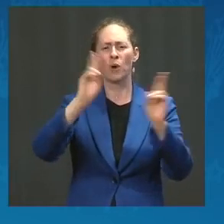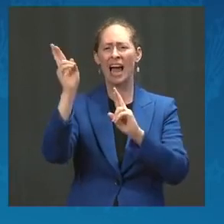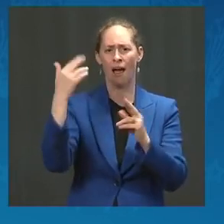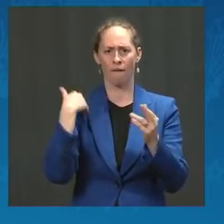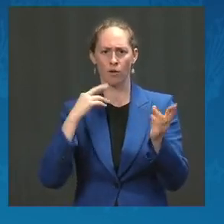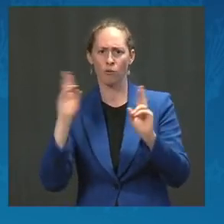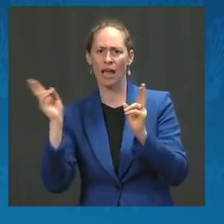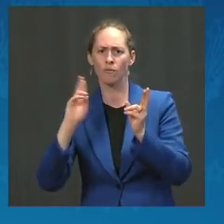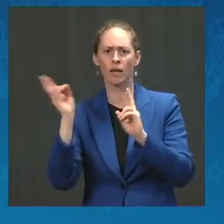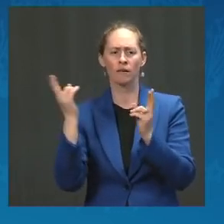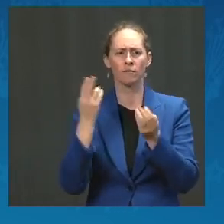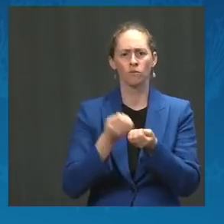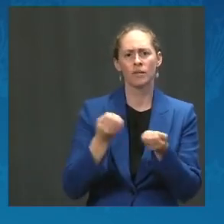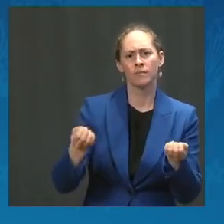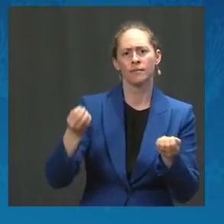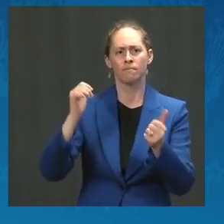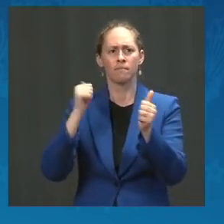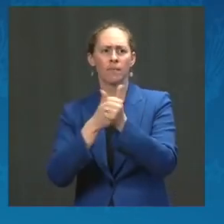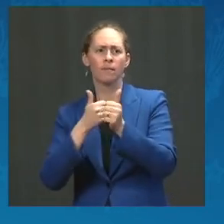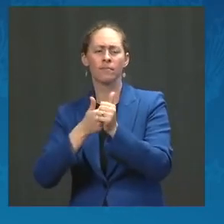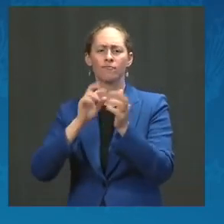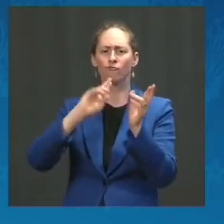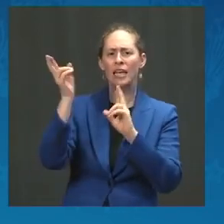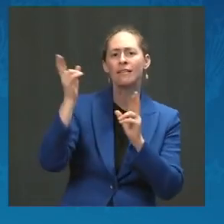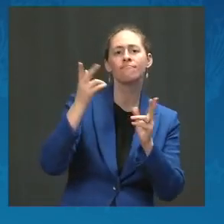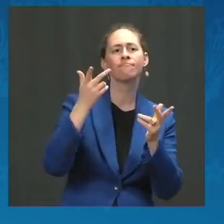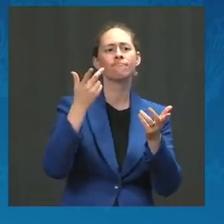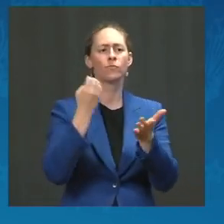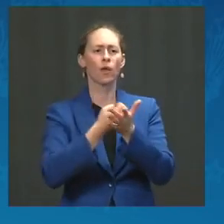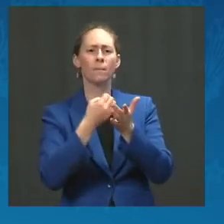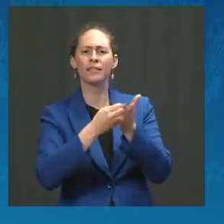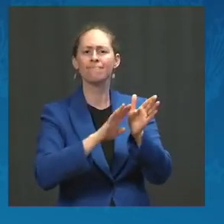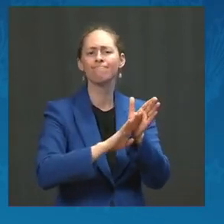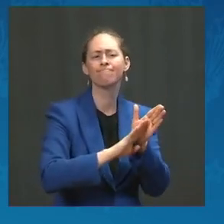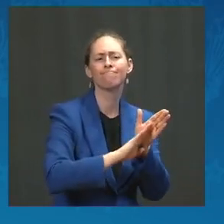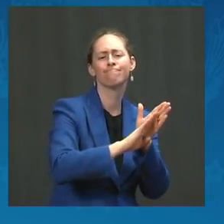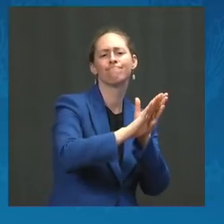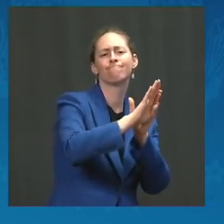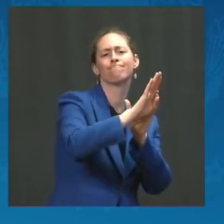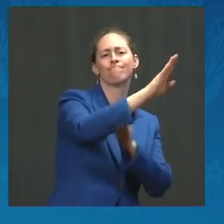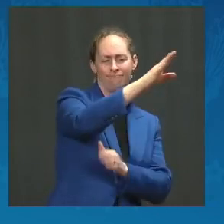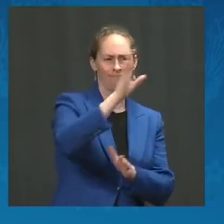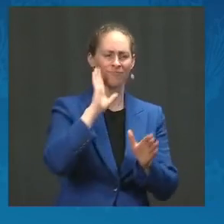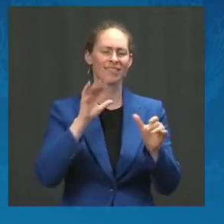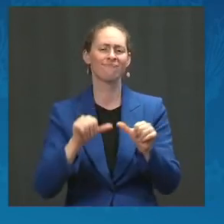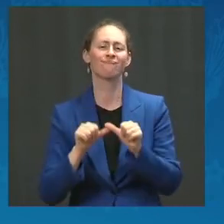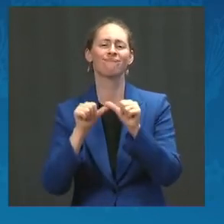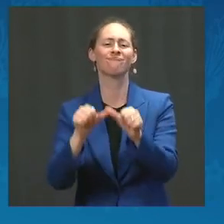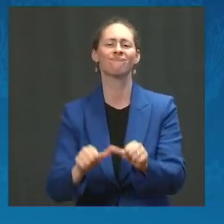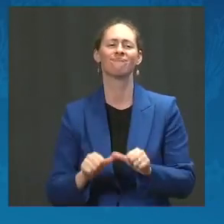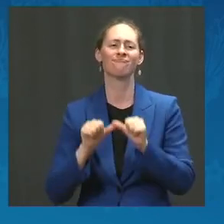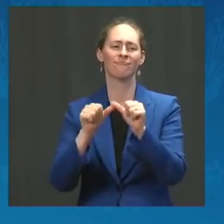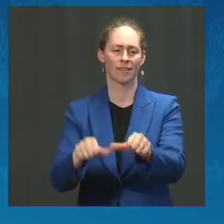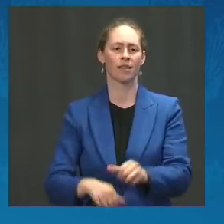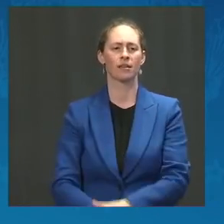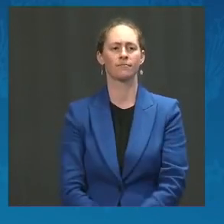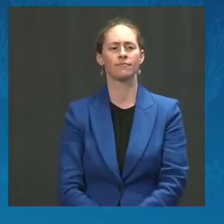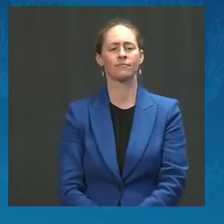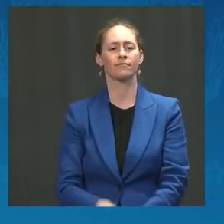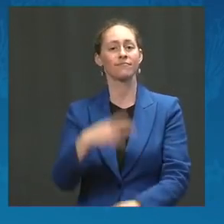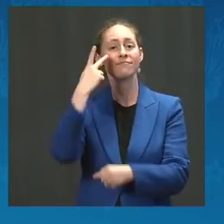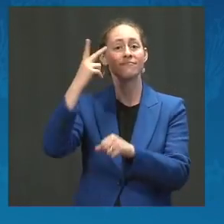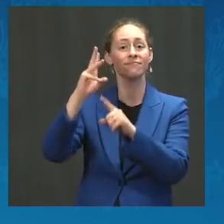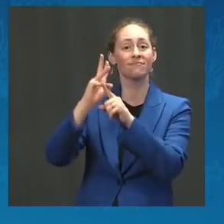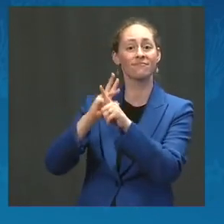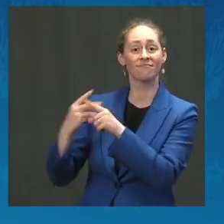lives, to keep our economy growing and growing and going. After the past 6 months,